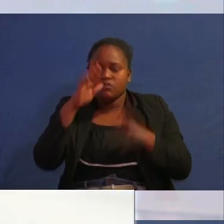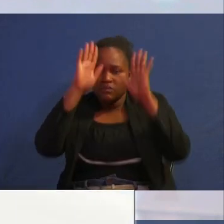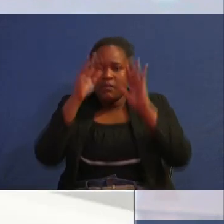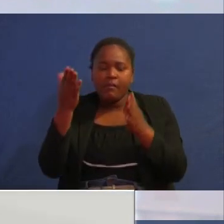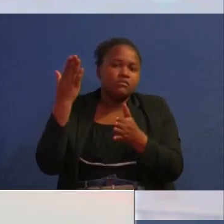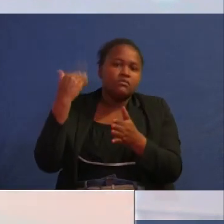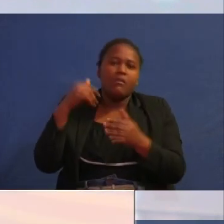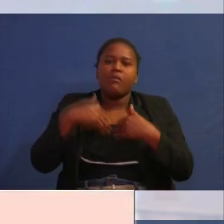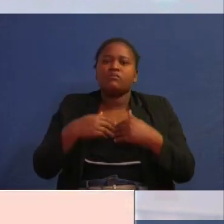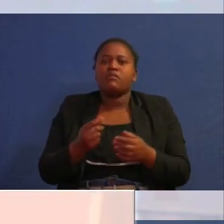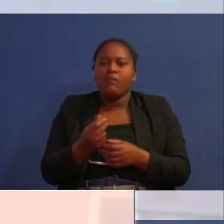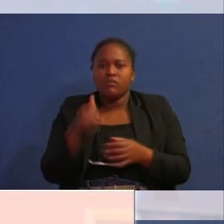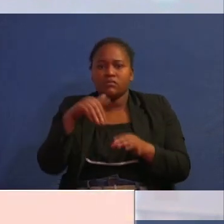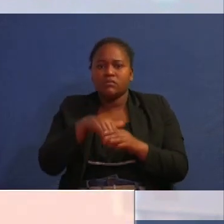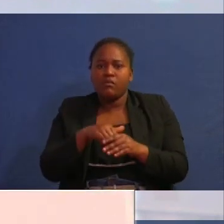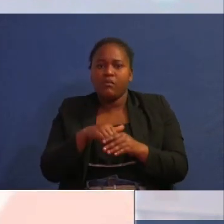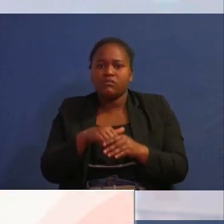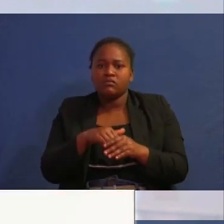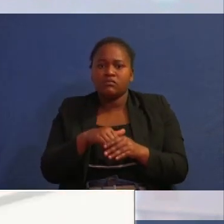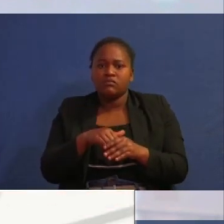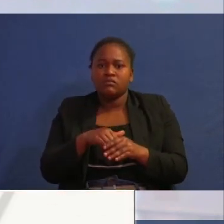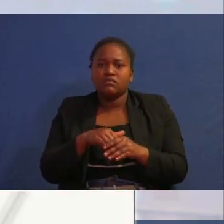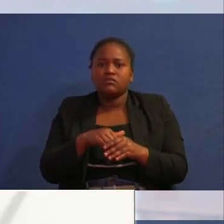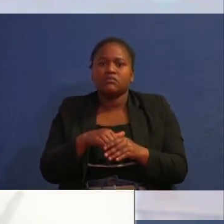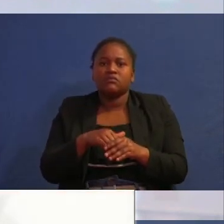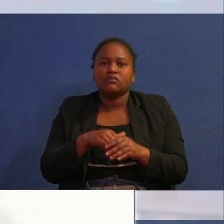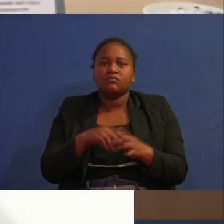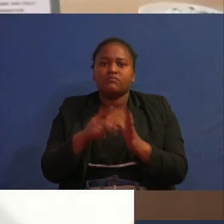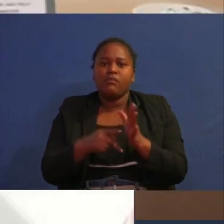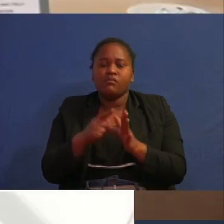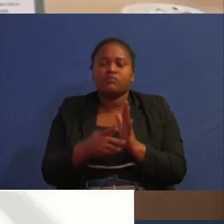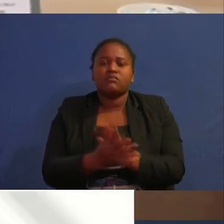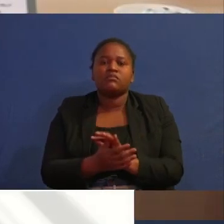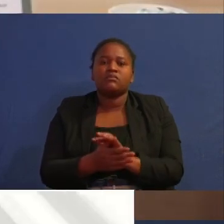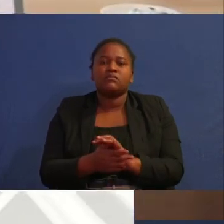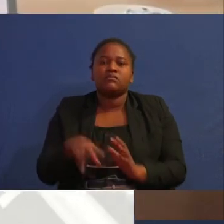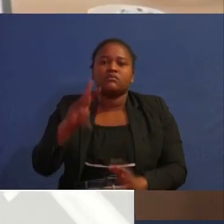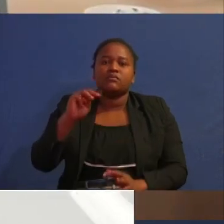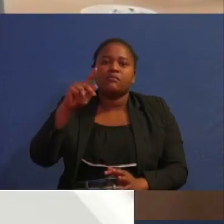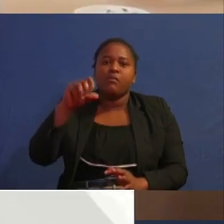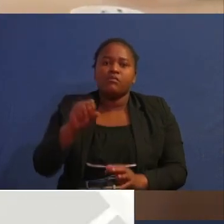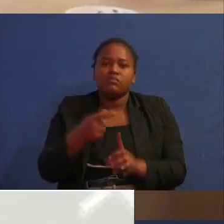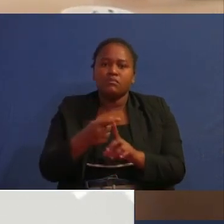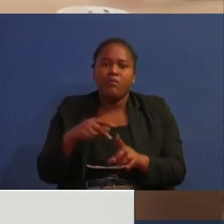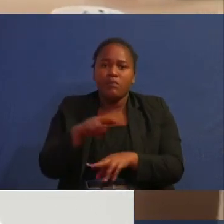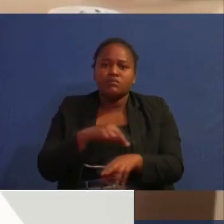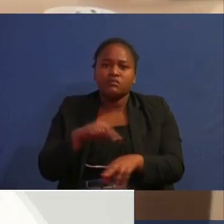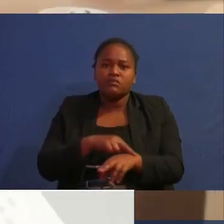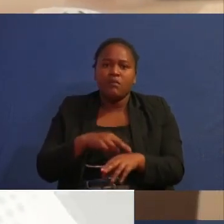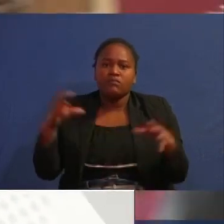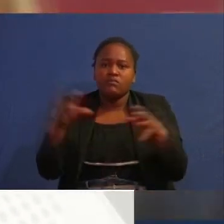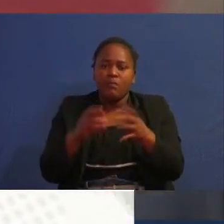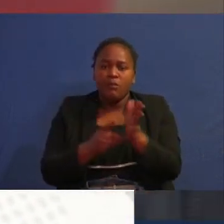before pumping funds into the kitty. The members of parliament from the National Government